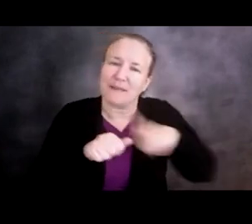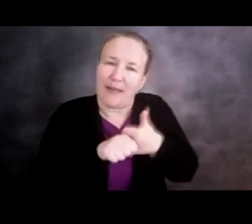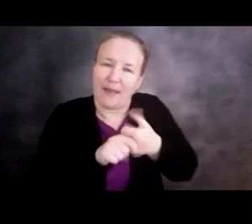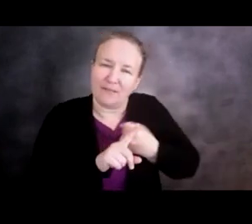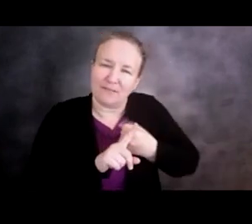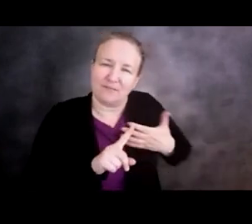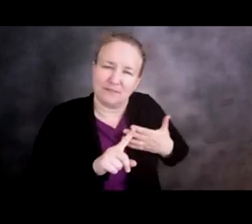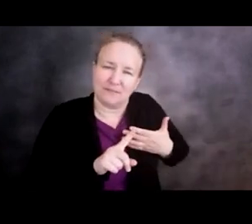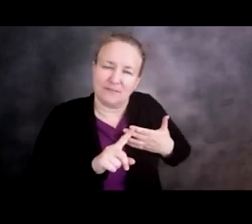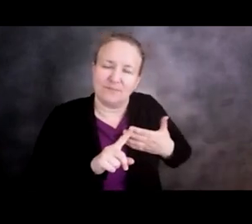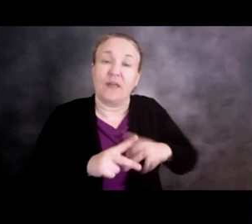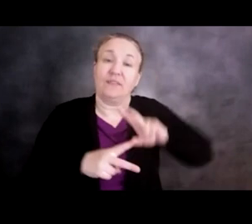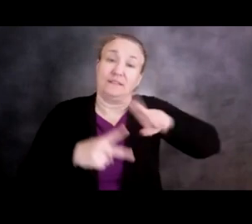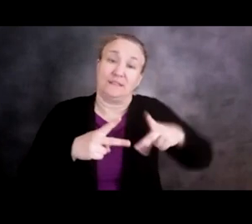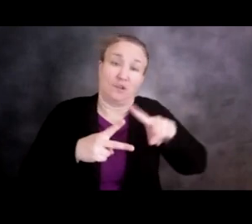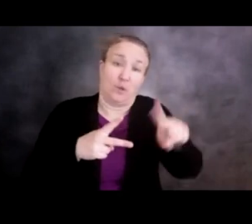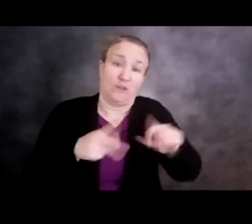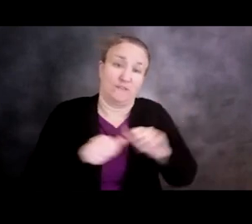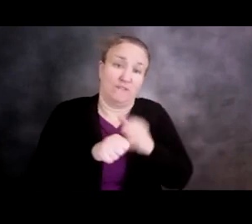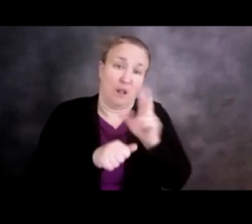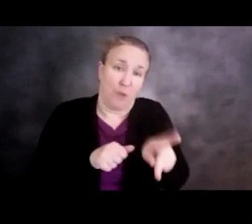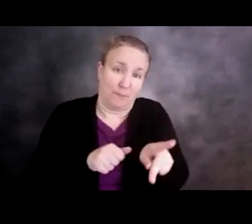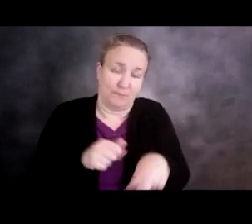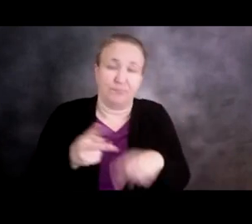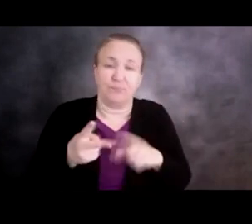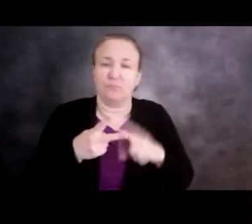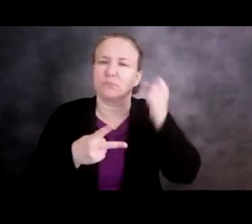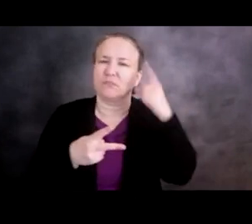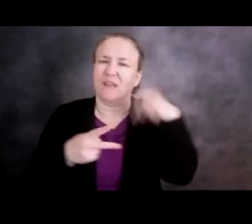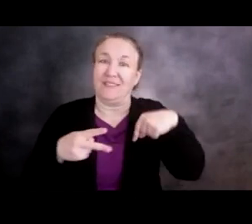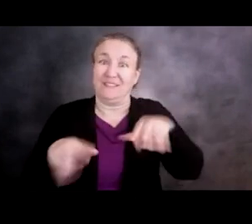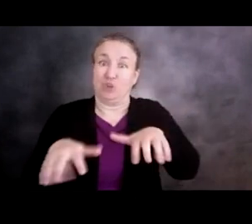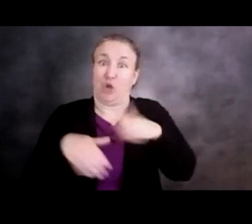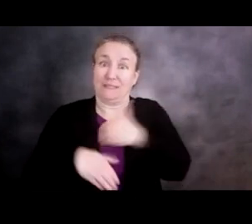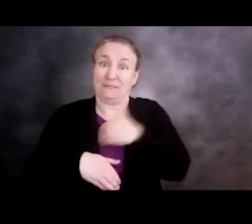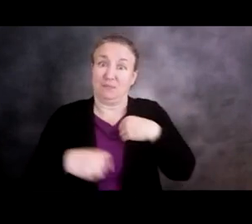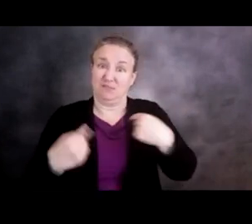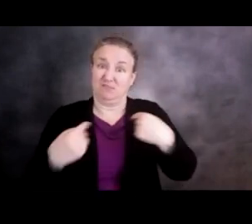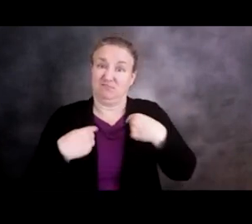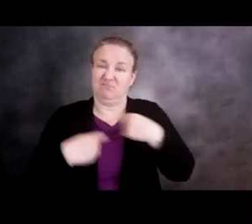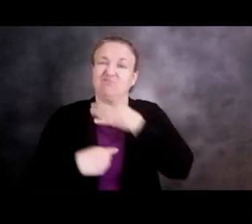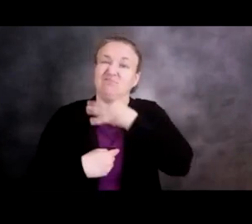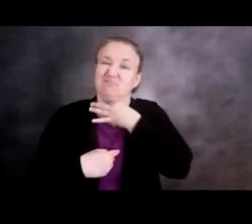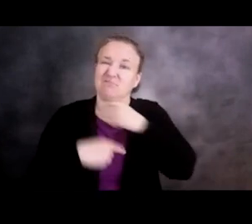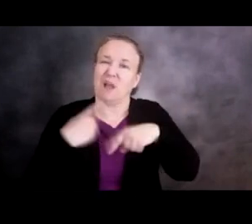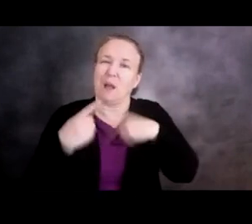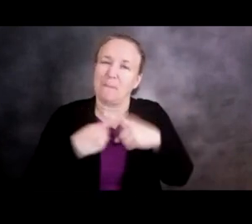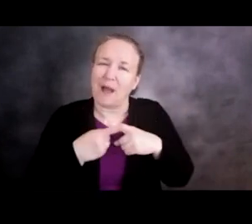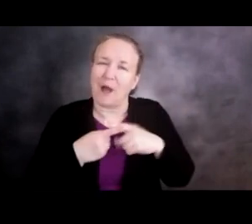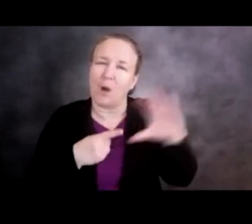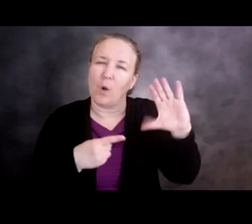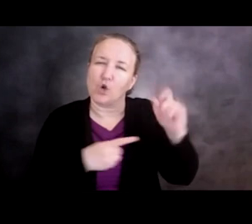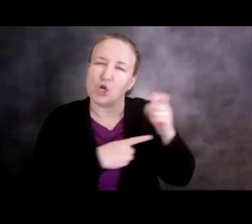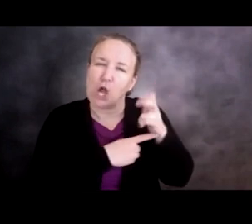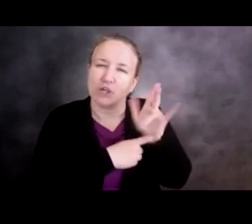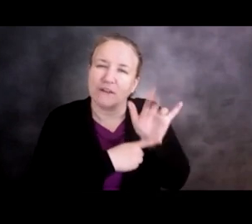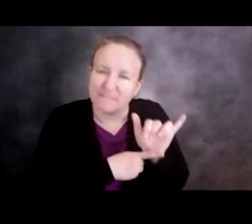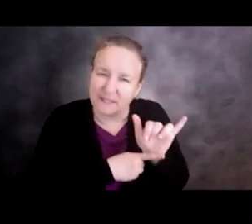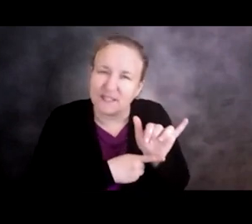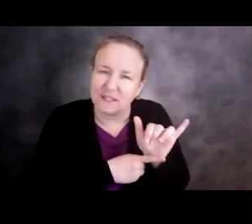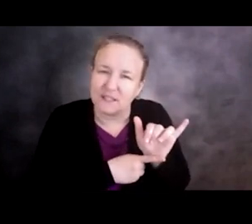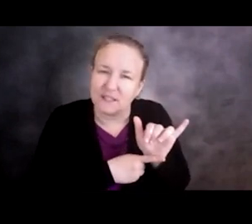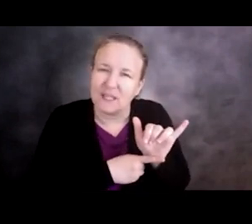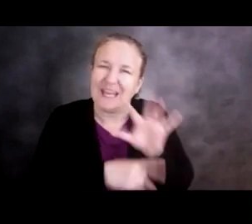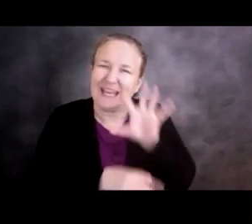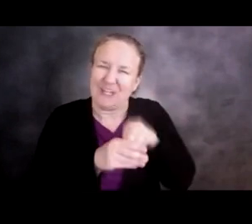there's a follow-up question to this, which is that this audience member is also curious about choreography, including what the